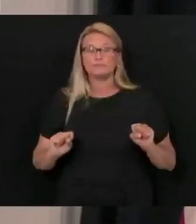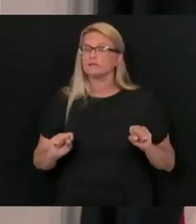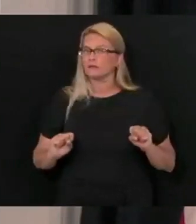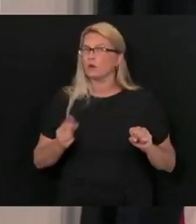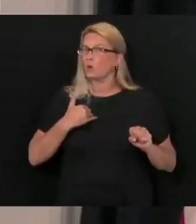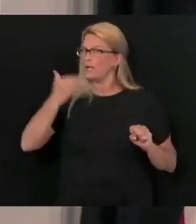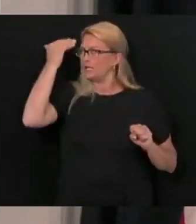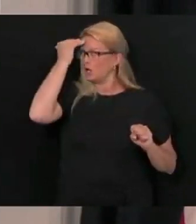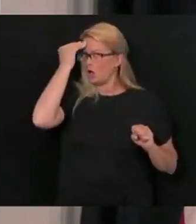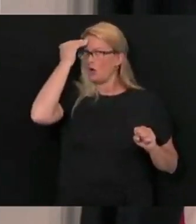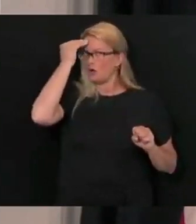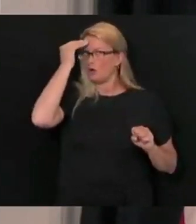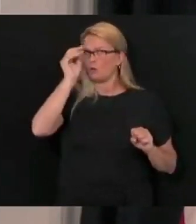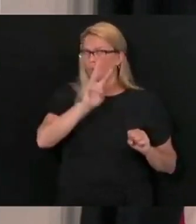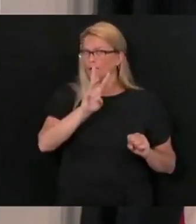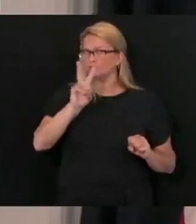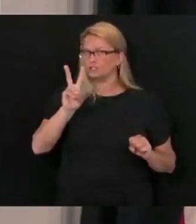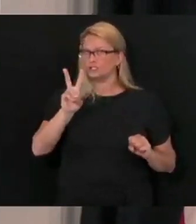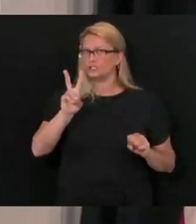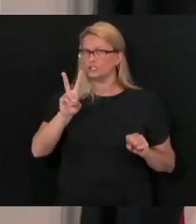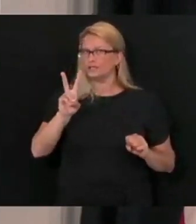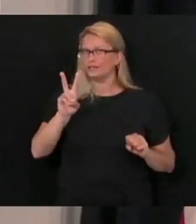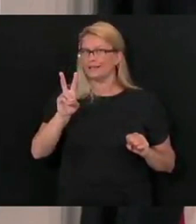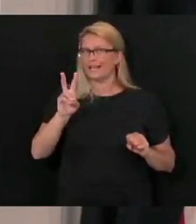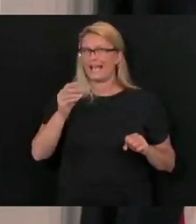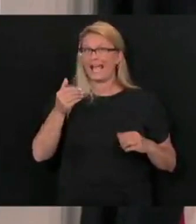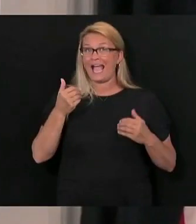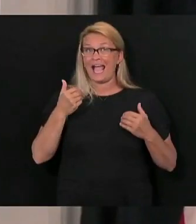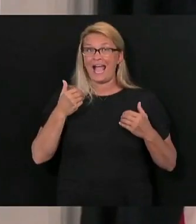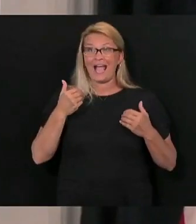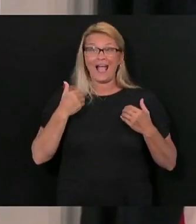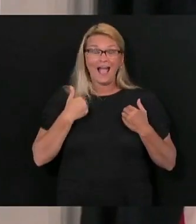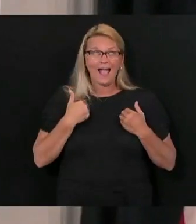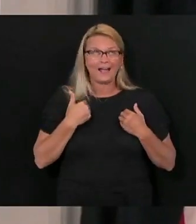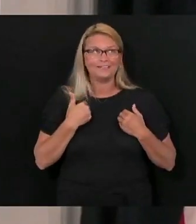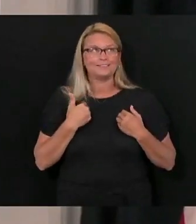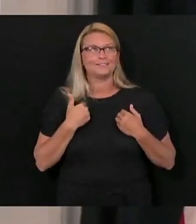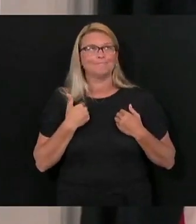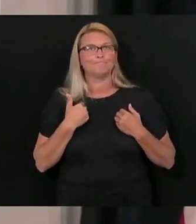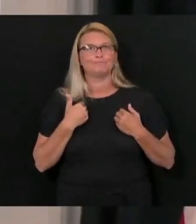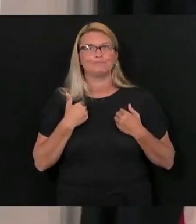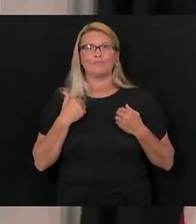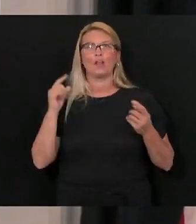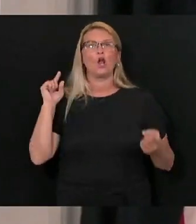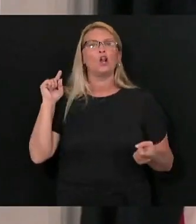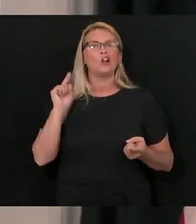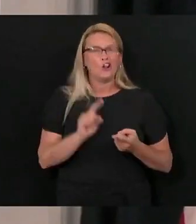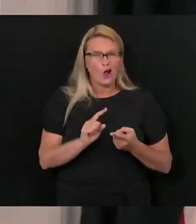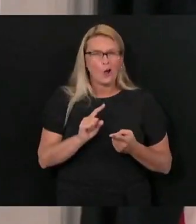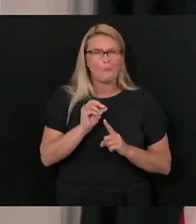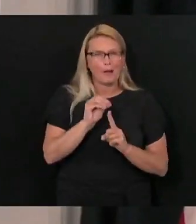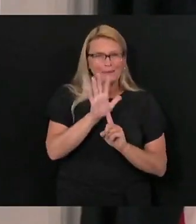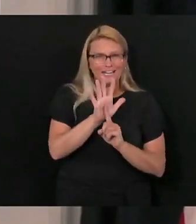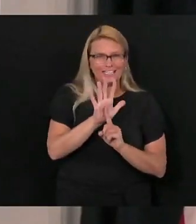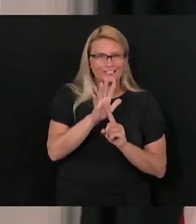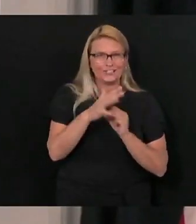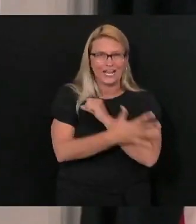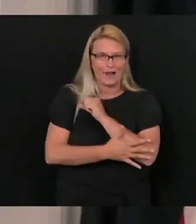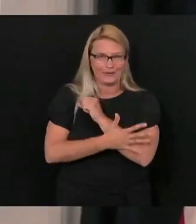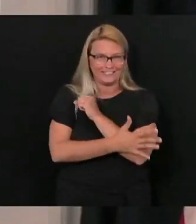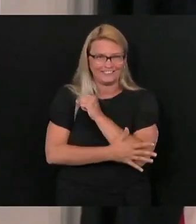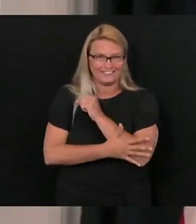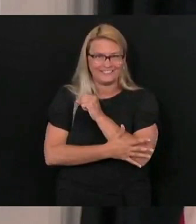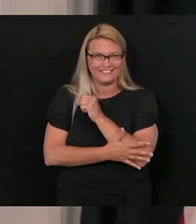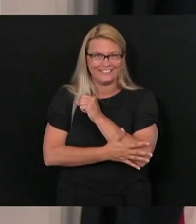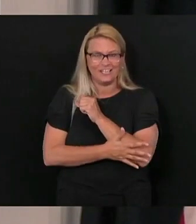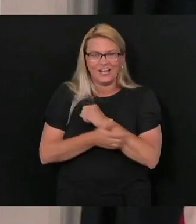West Virginia is a state that's made up of some very, very low population counties. And when we have